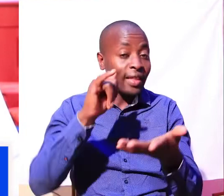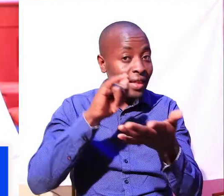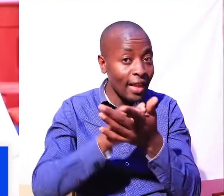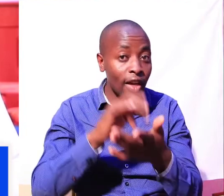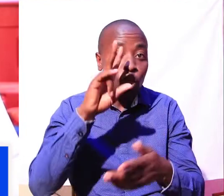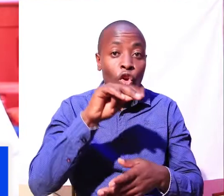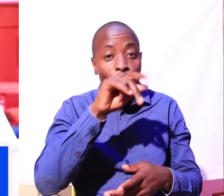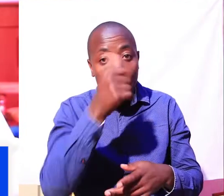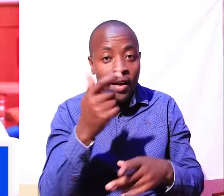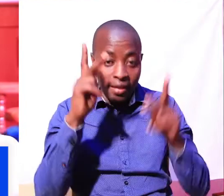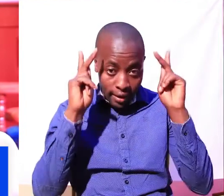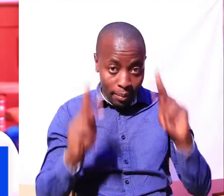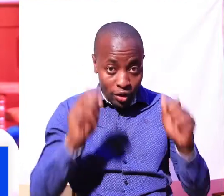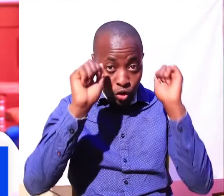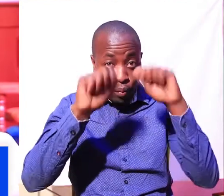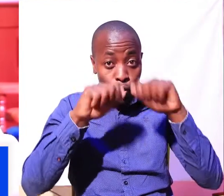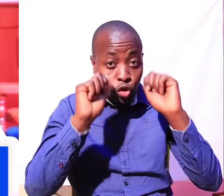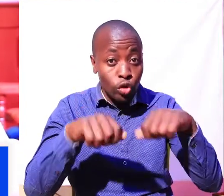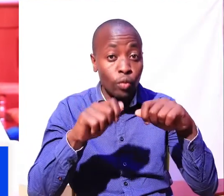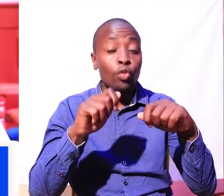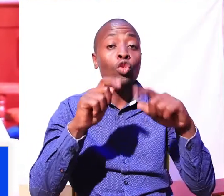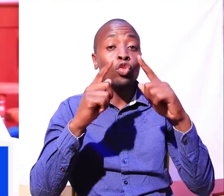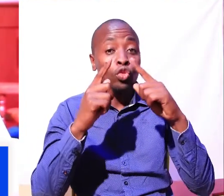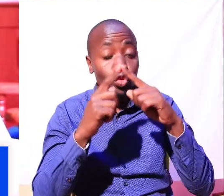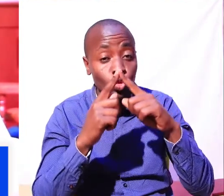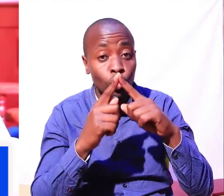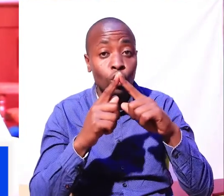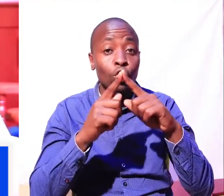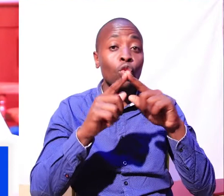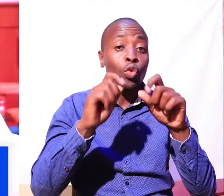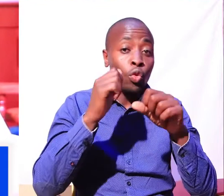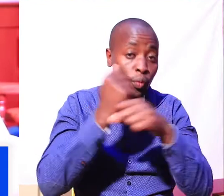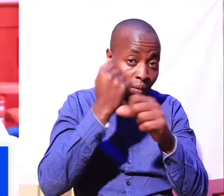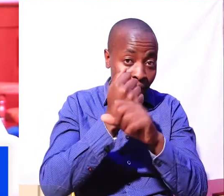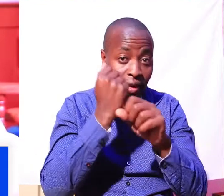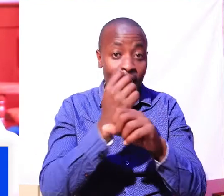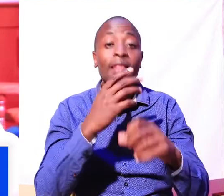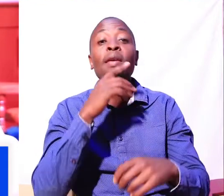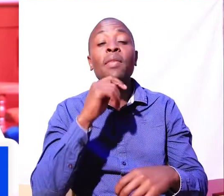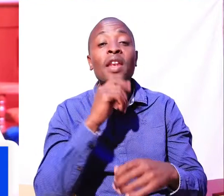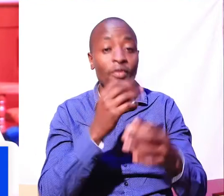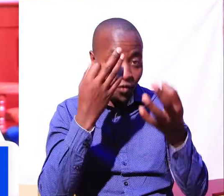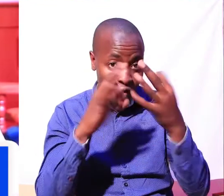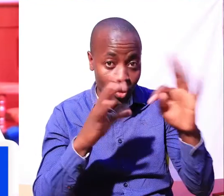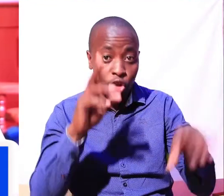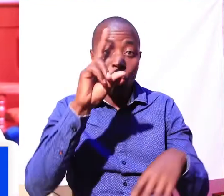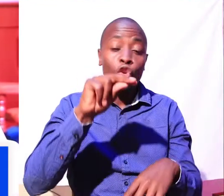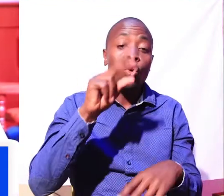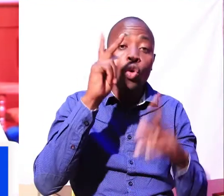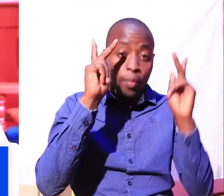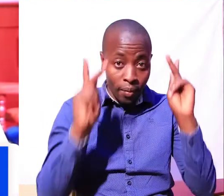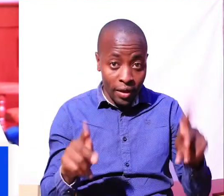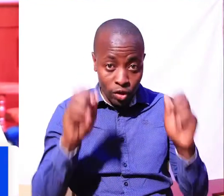no other person could be able to loose this man who had been bound. No other person could be able